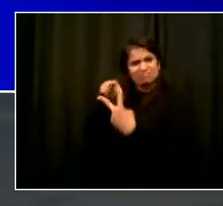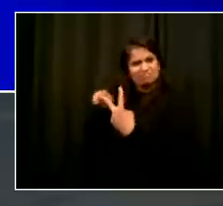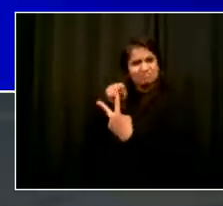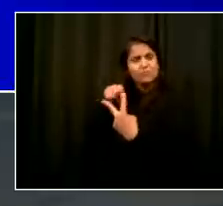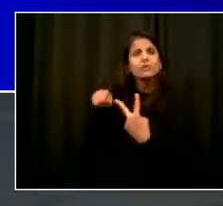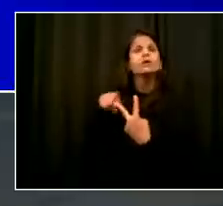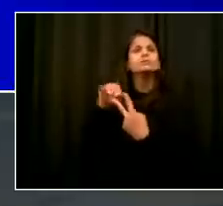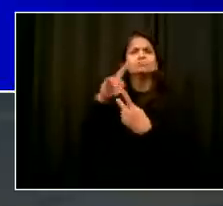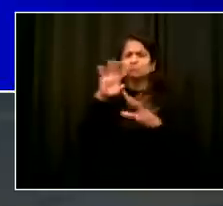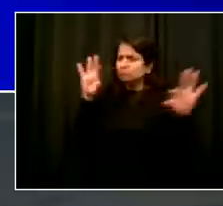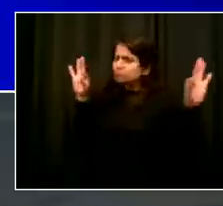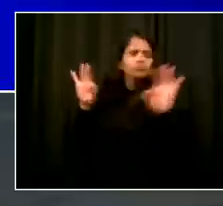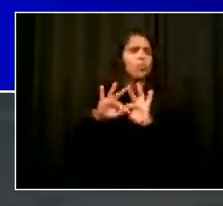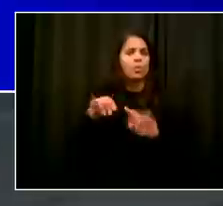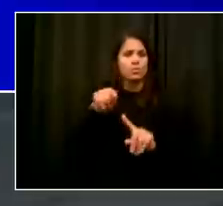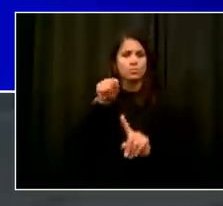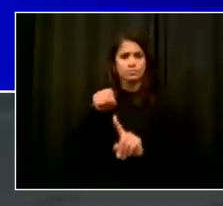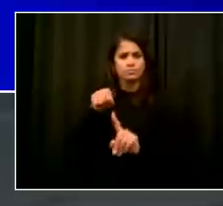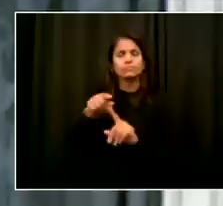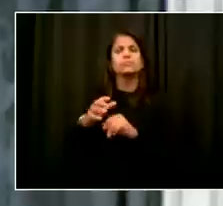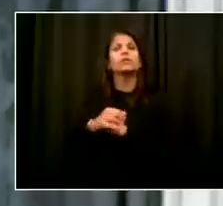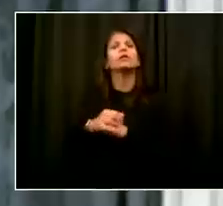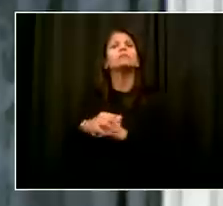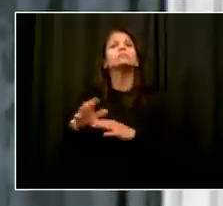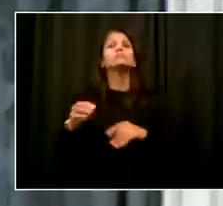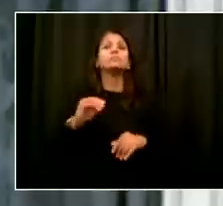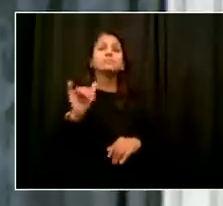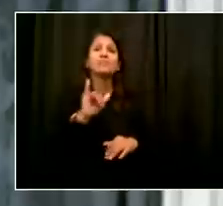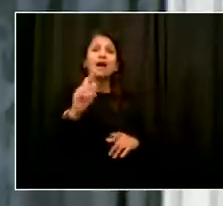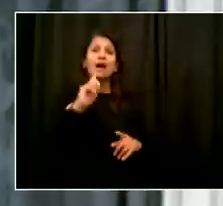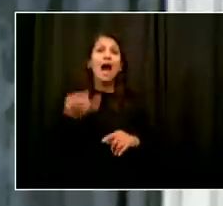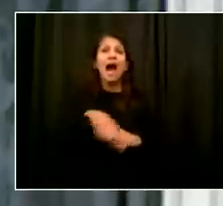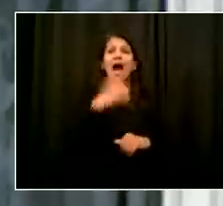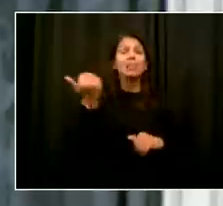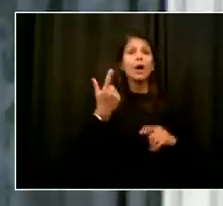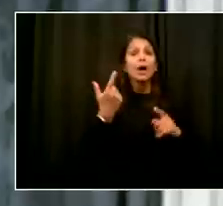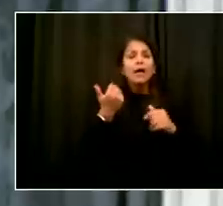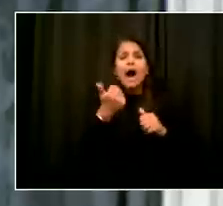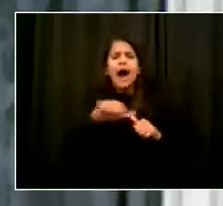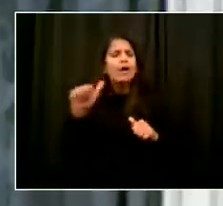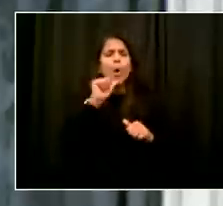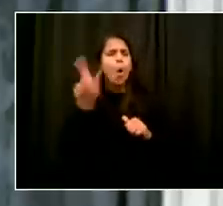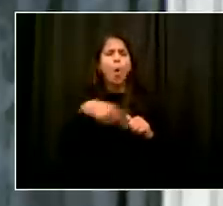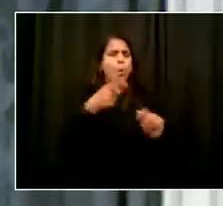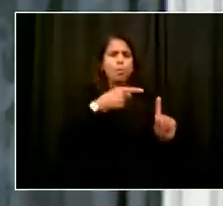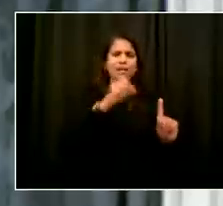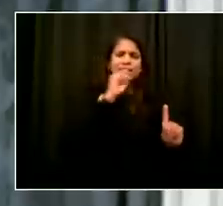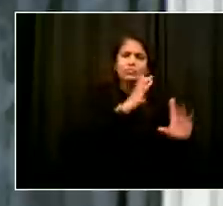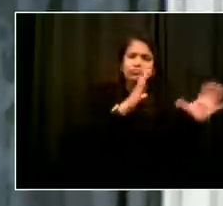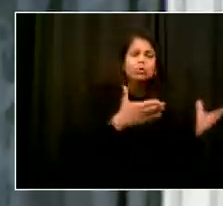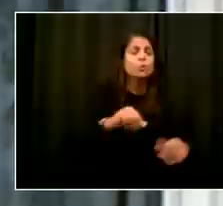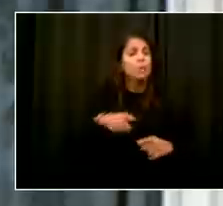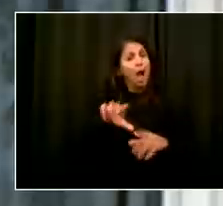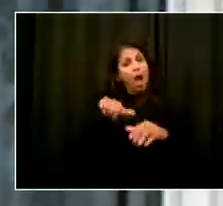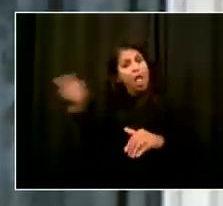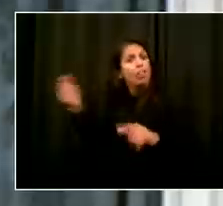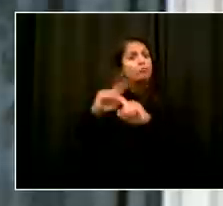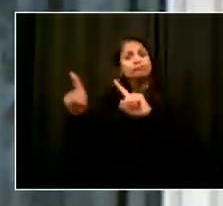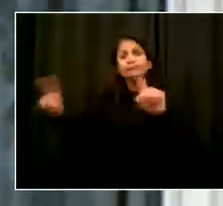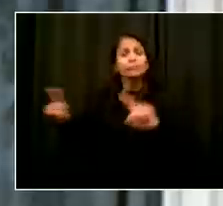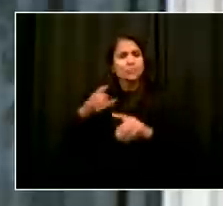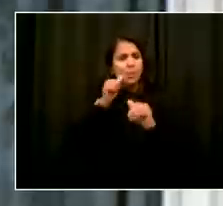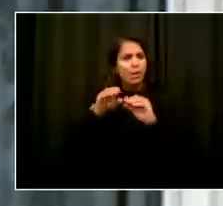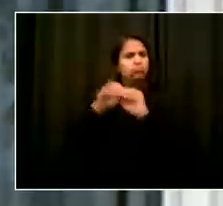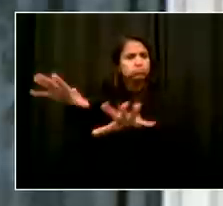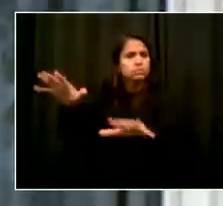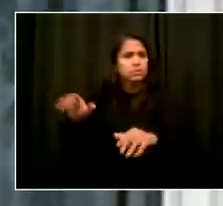make me take stock of another mystery virus, which a generation ago was fast spreading and about which our understanding